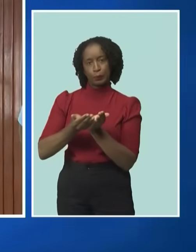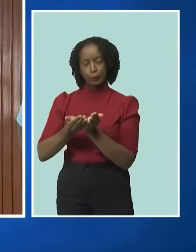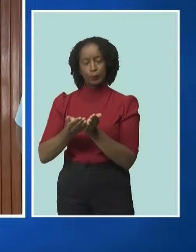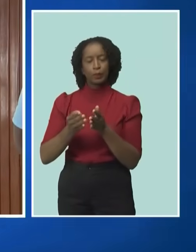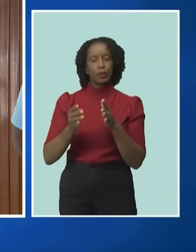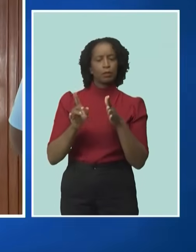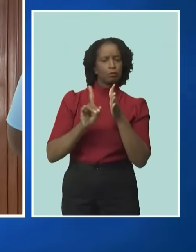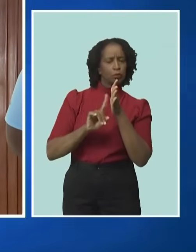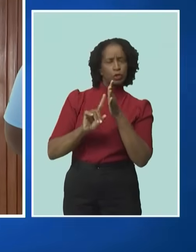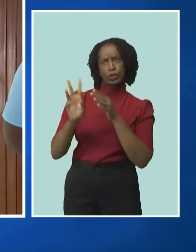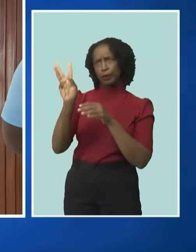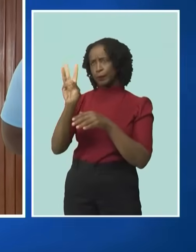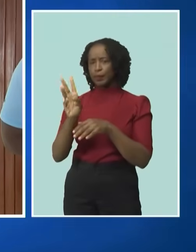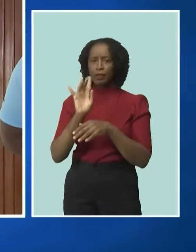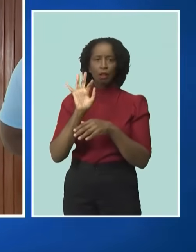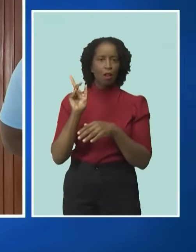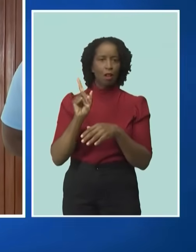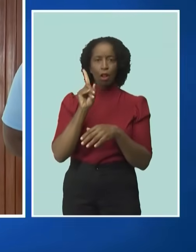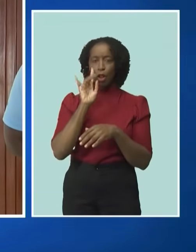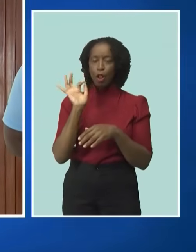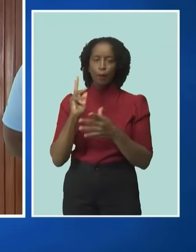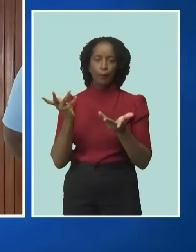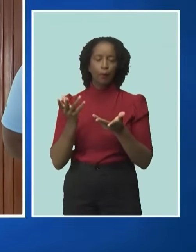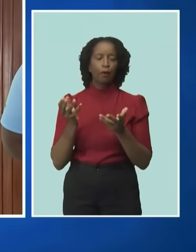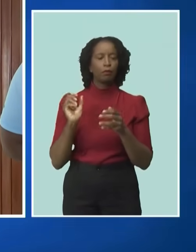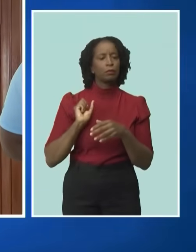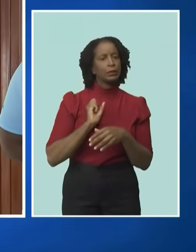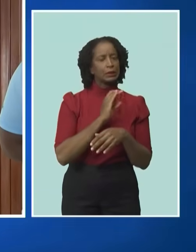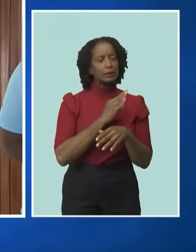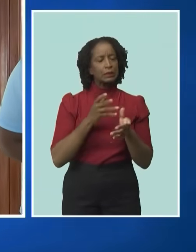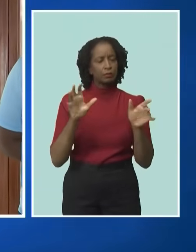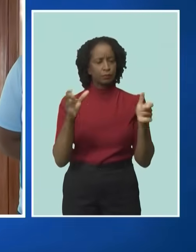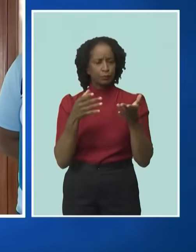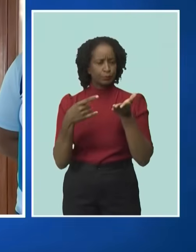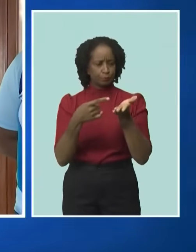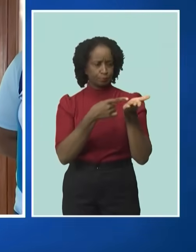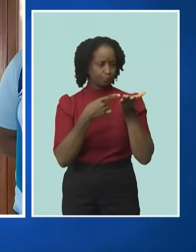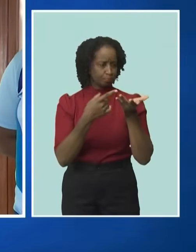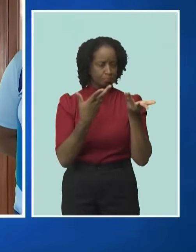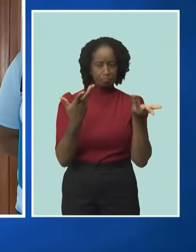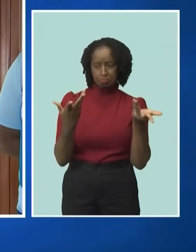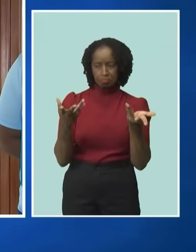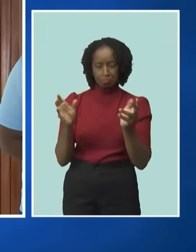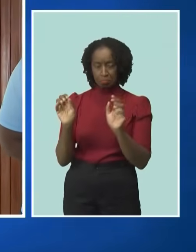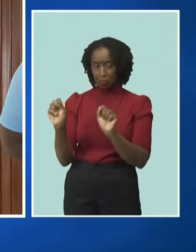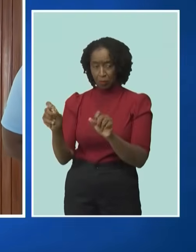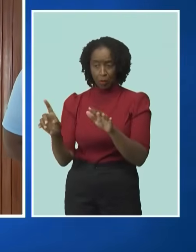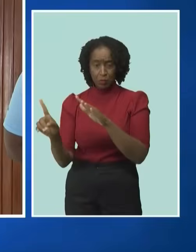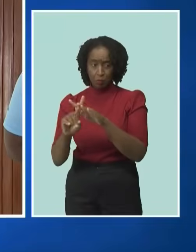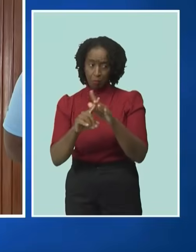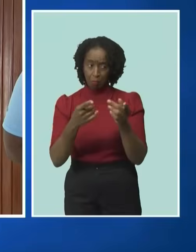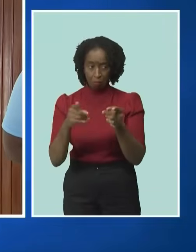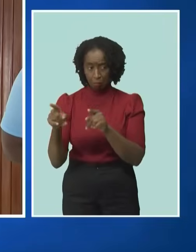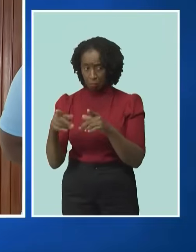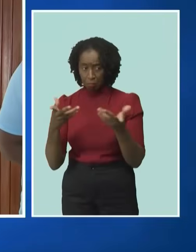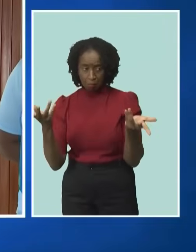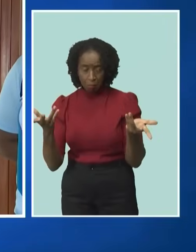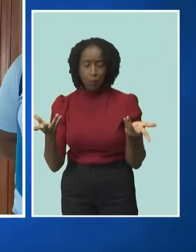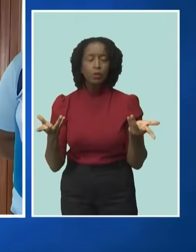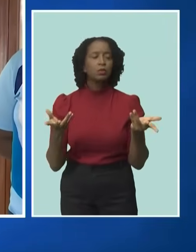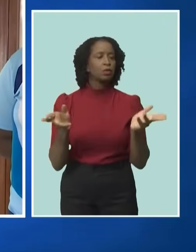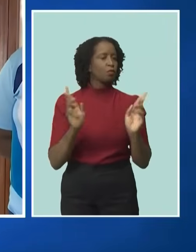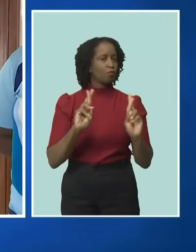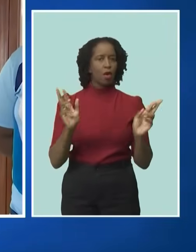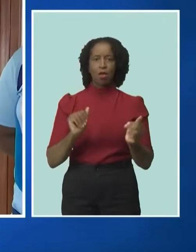is good, have a briefing with my crew on what's going on, that when we get out there, it's all about 100% safety, that